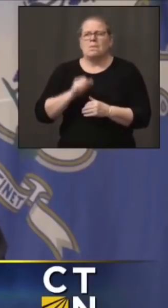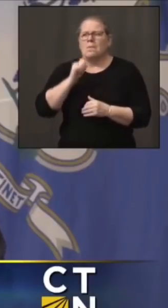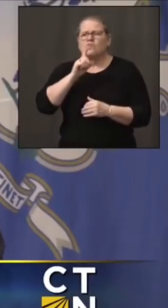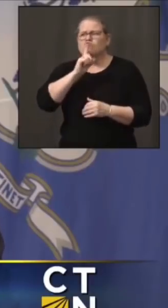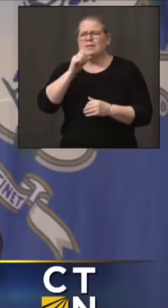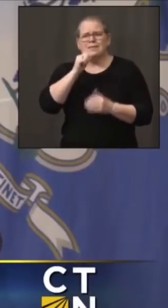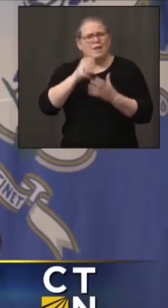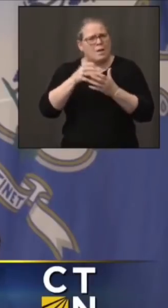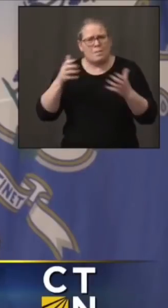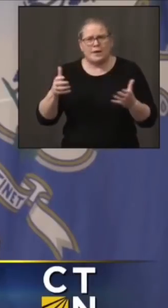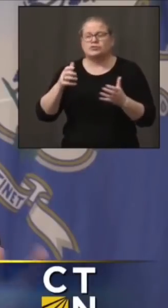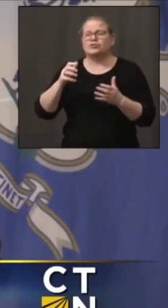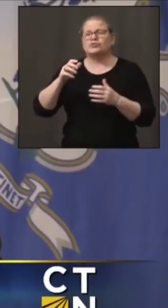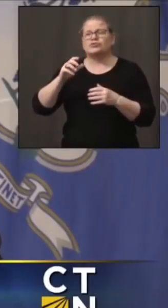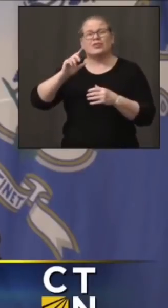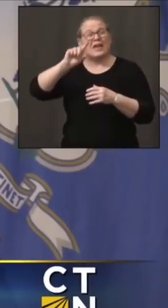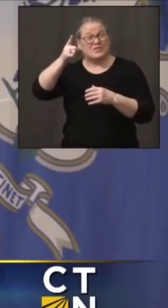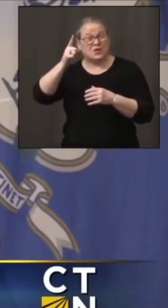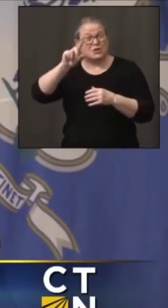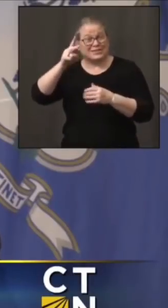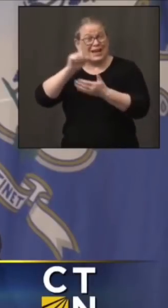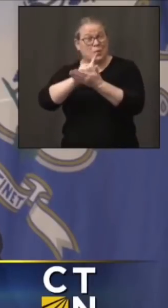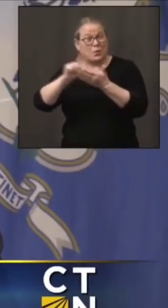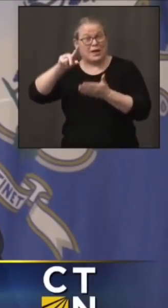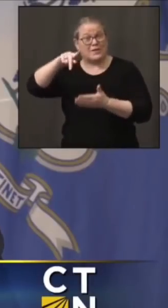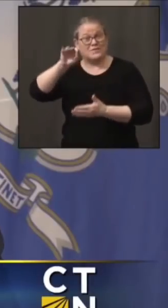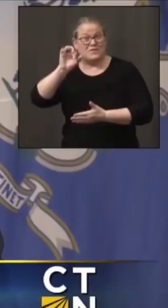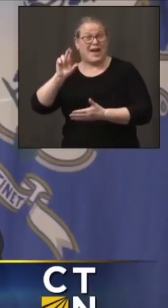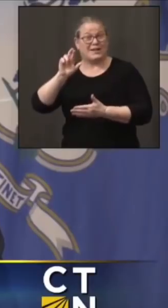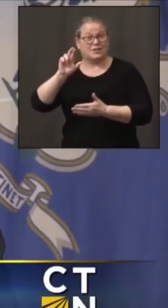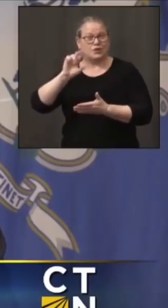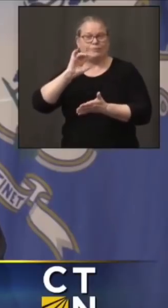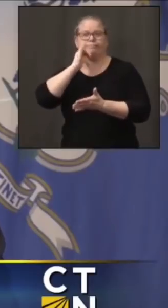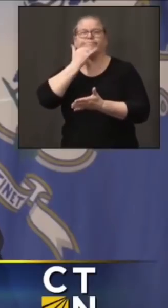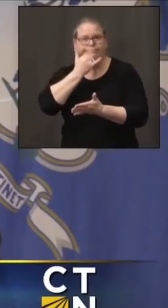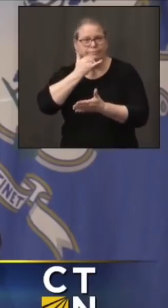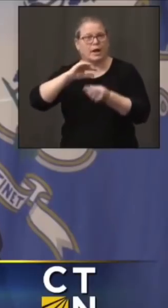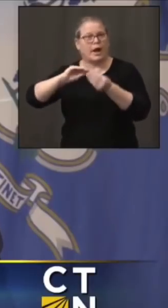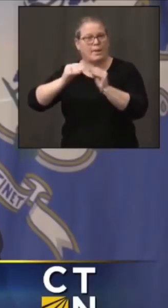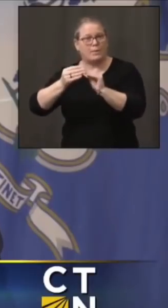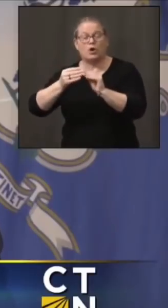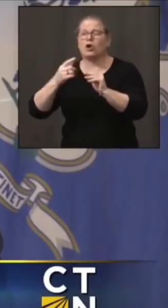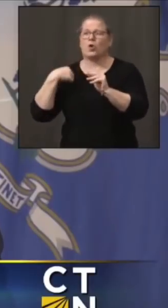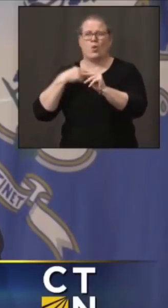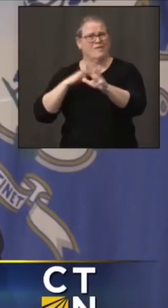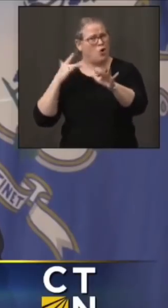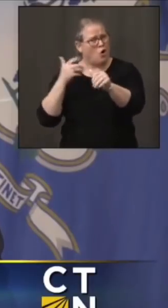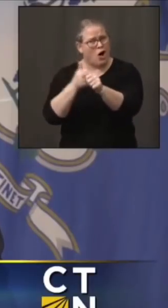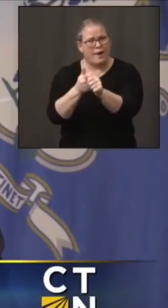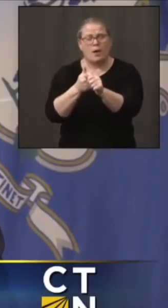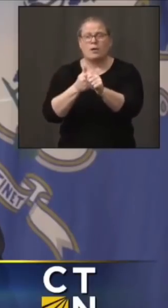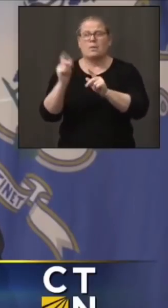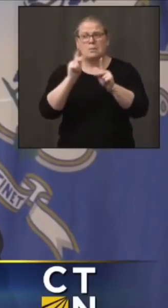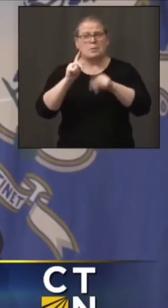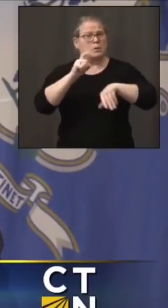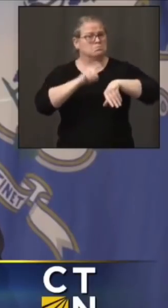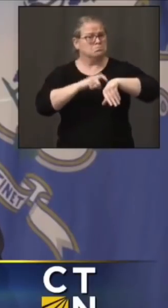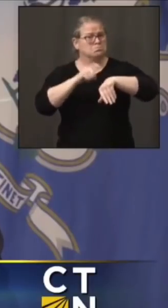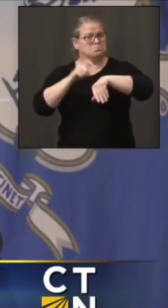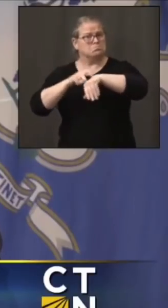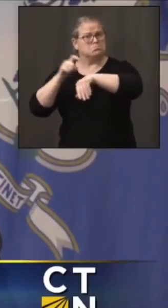up on that. We're on schedule to get all of our phase 1 people done on time, on schedule. So